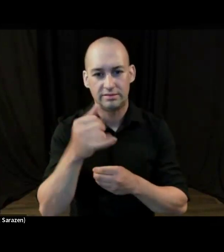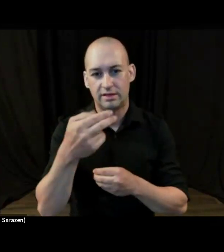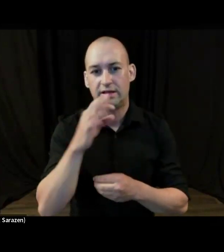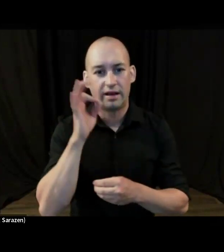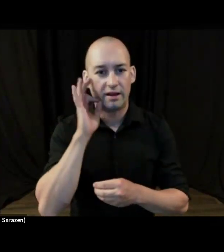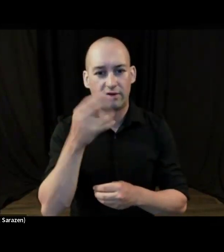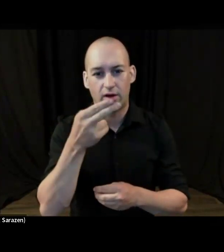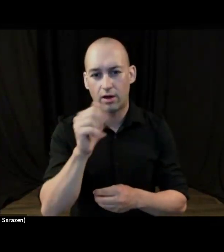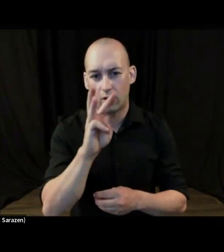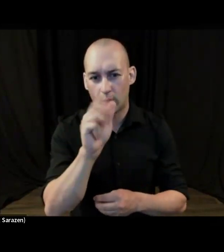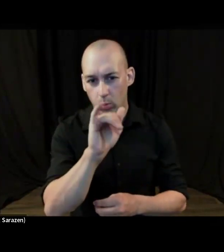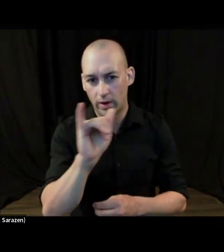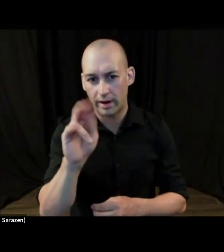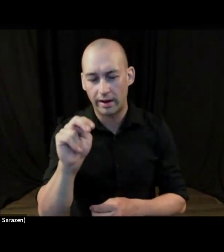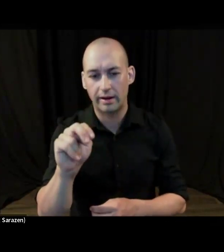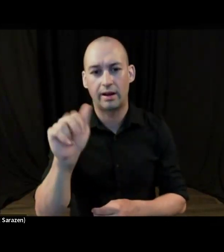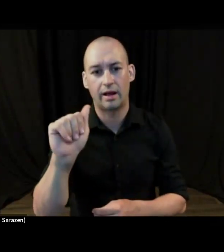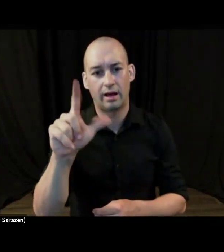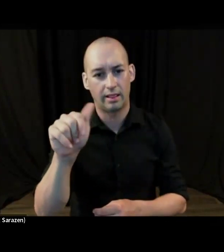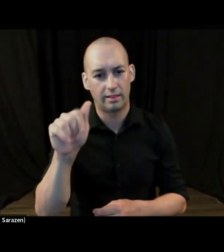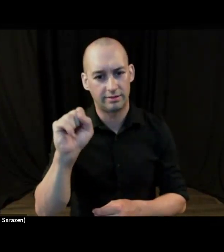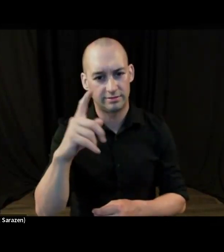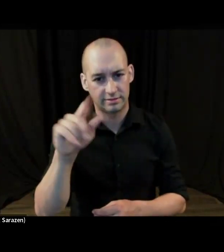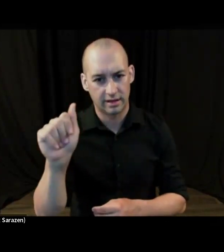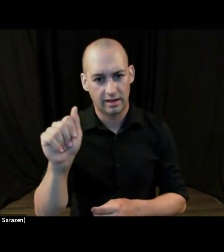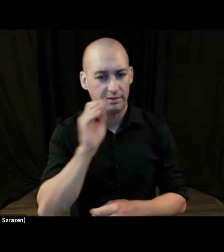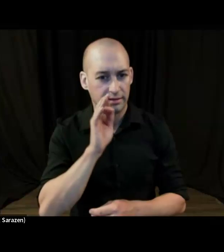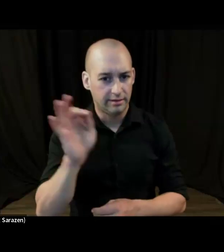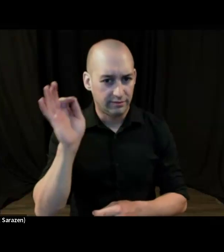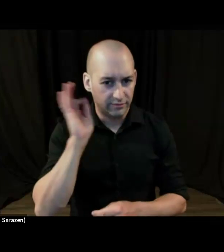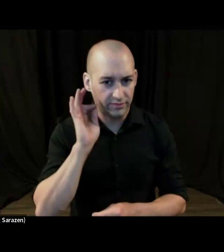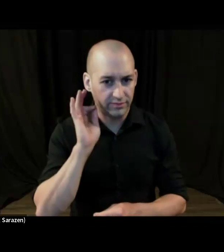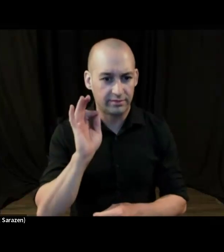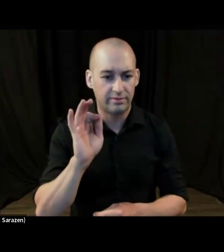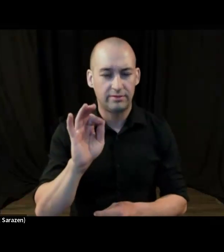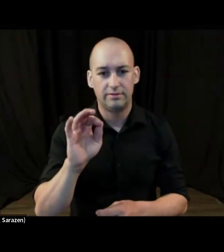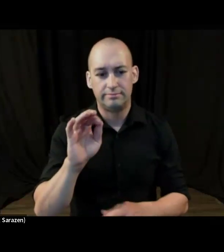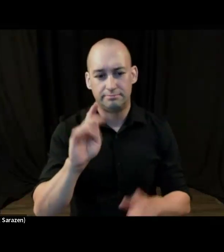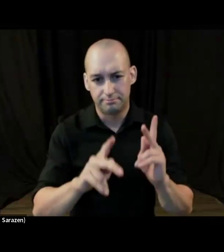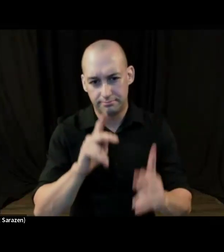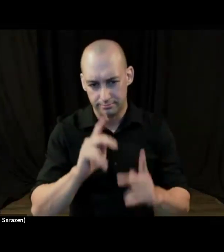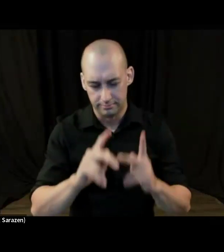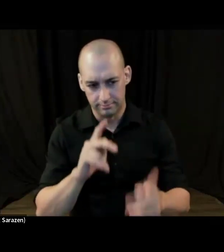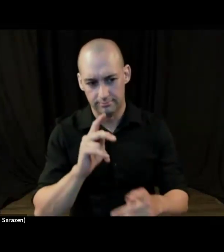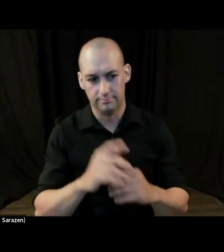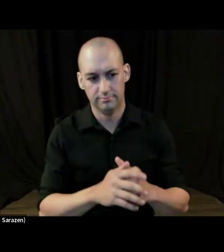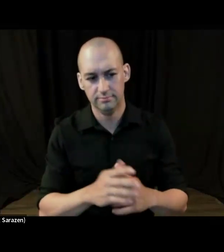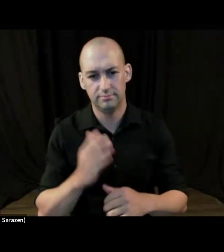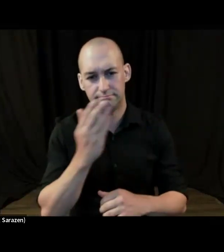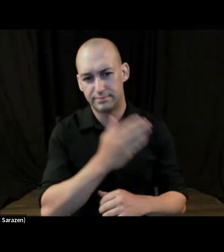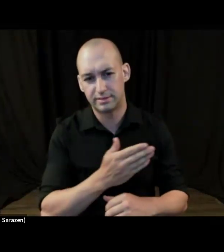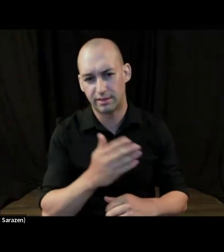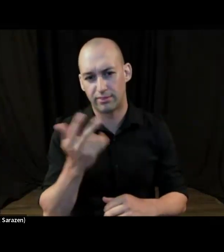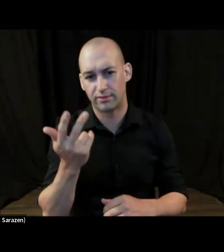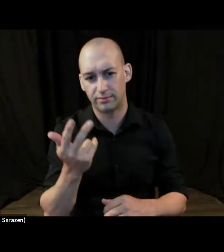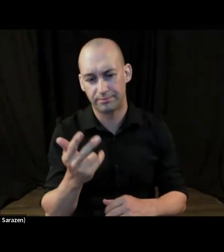entities, Alaska Native folks, and I'm missing a third one.